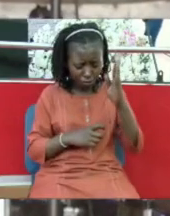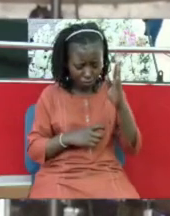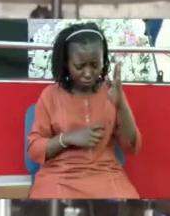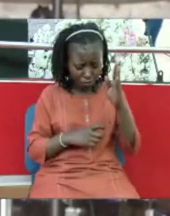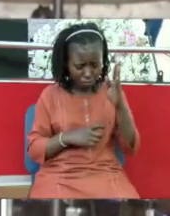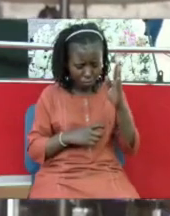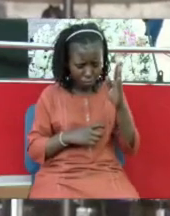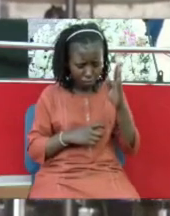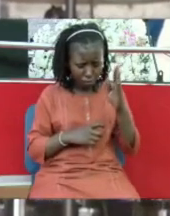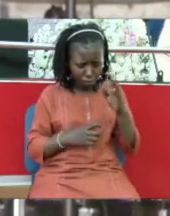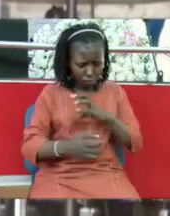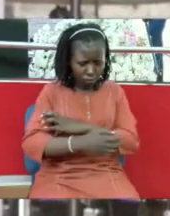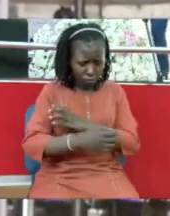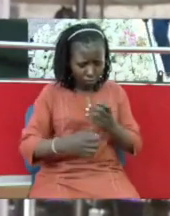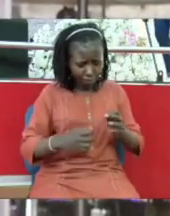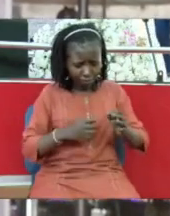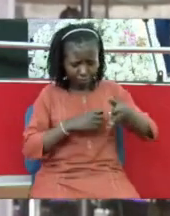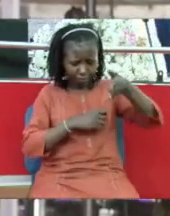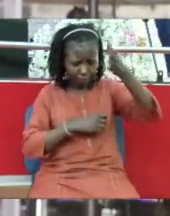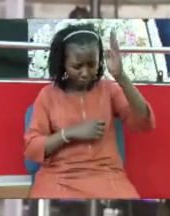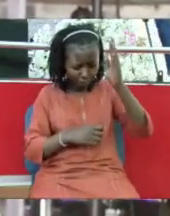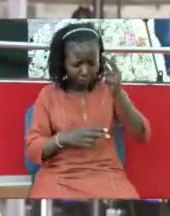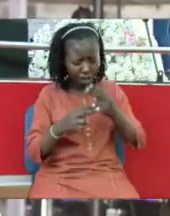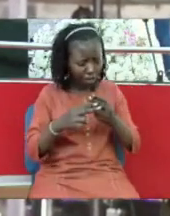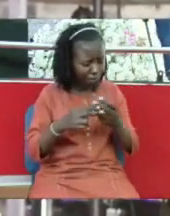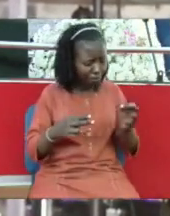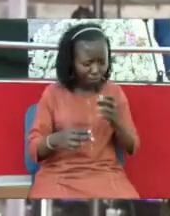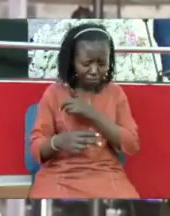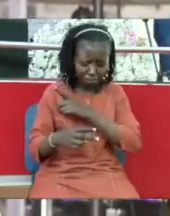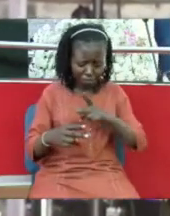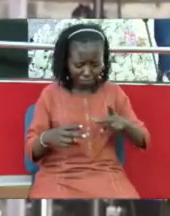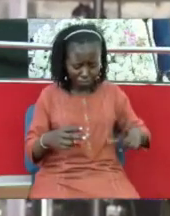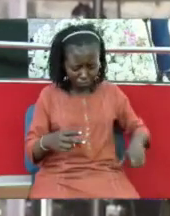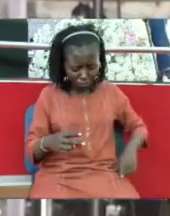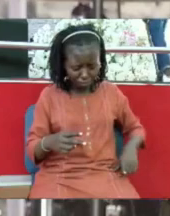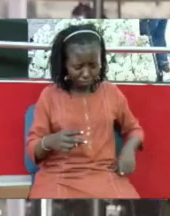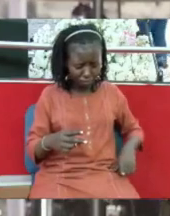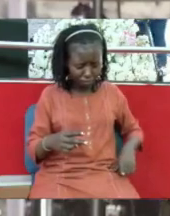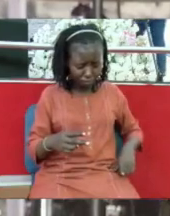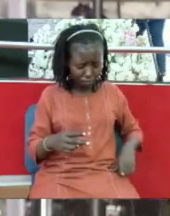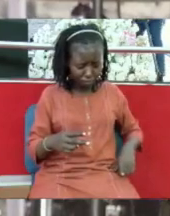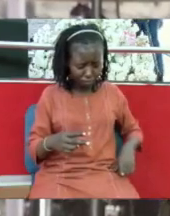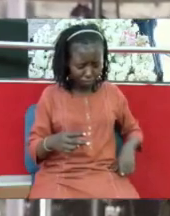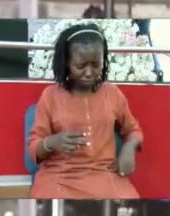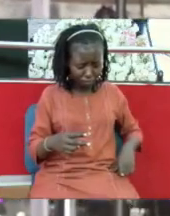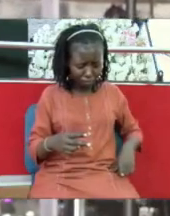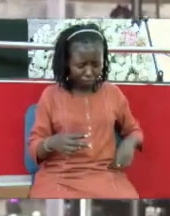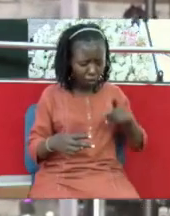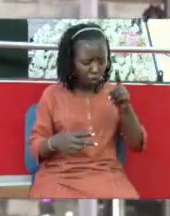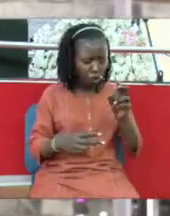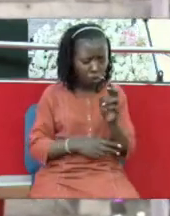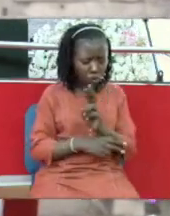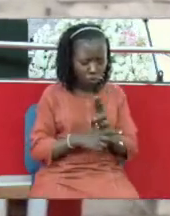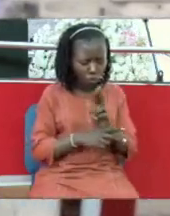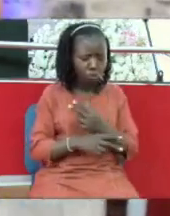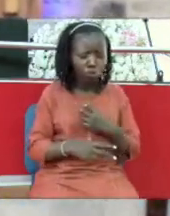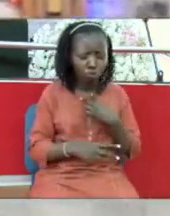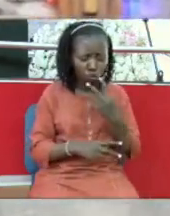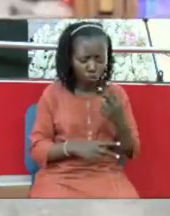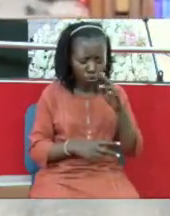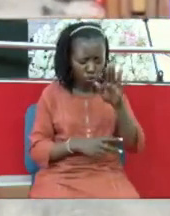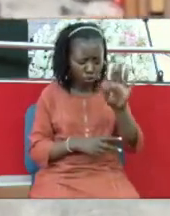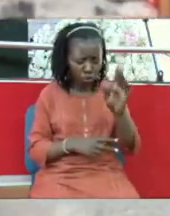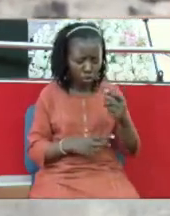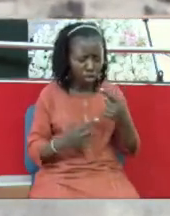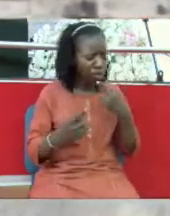The power of God. The name of Jesus. I want it in your own voice. To speak